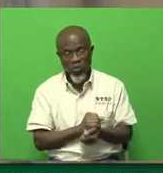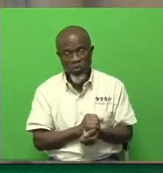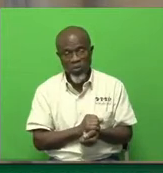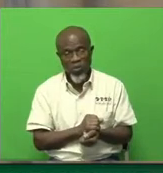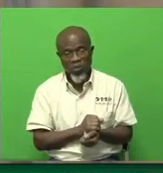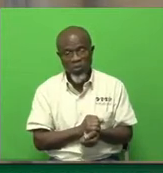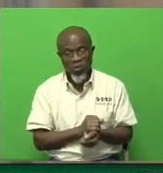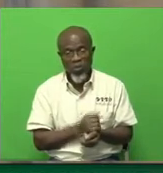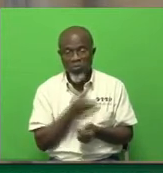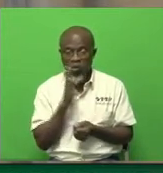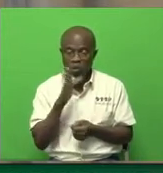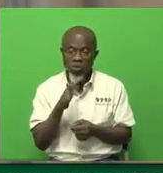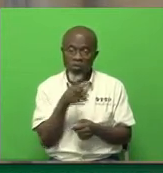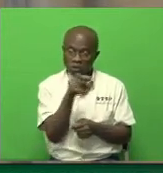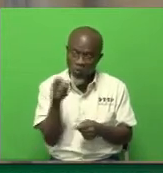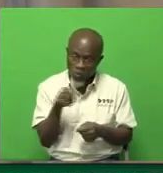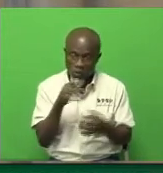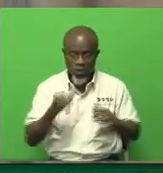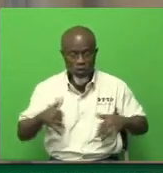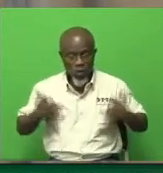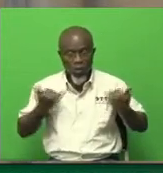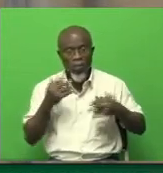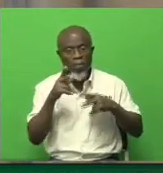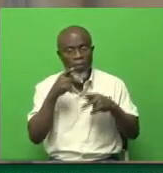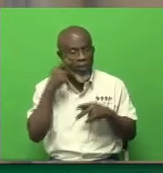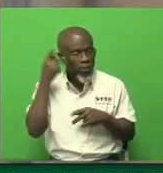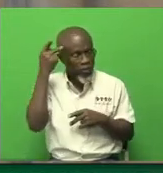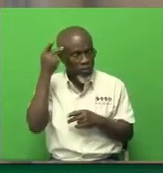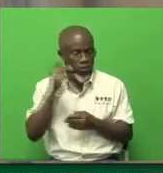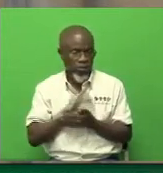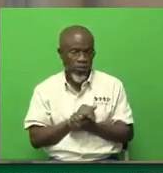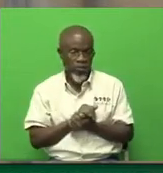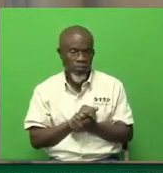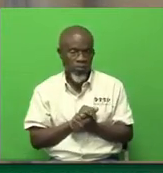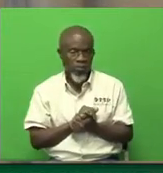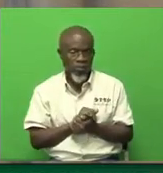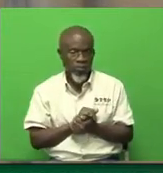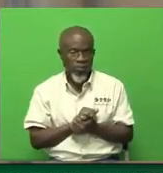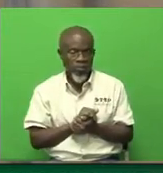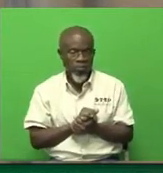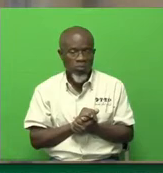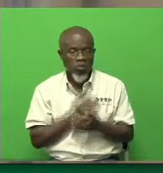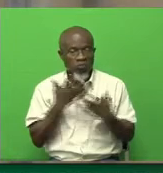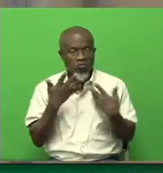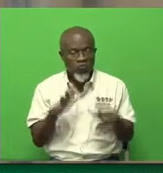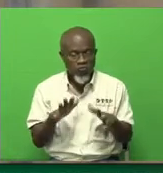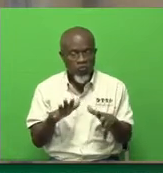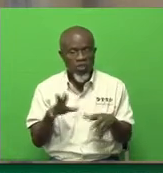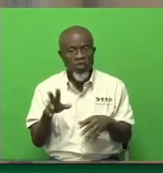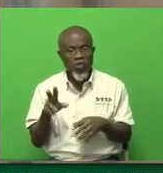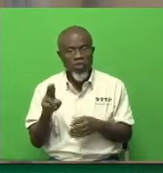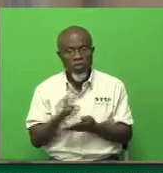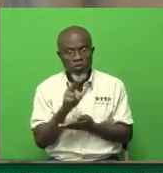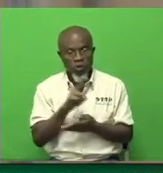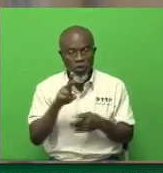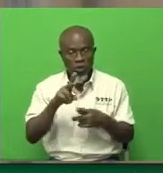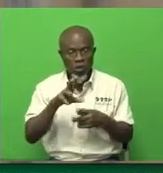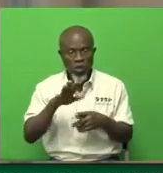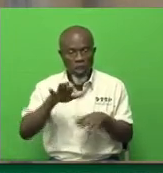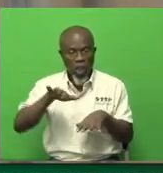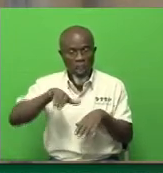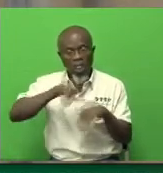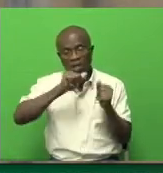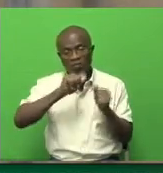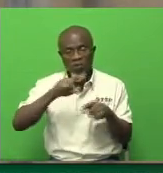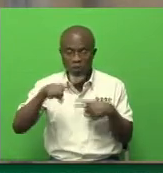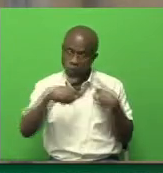who are looking for opportunity naughty struggle from you he went and as a teacher in Saint France for girls didn't have a car